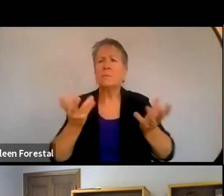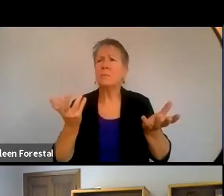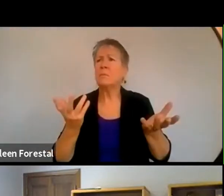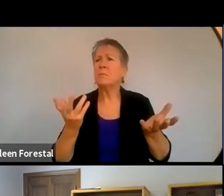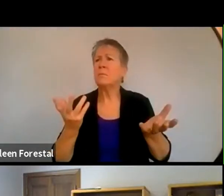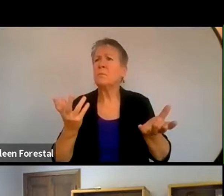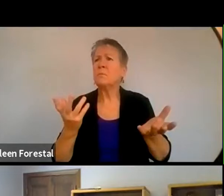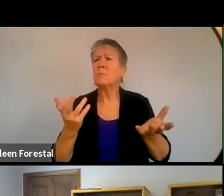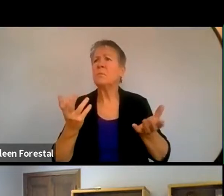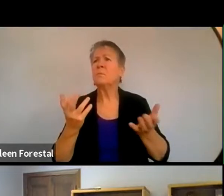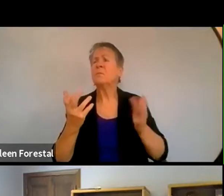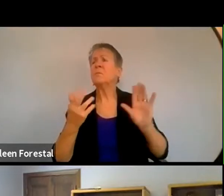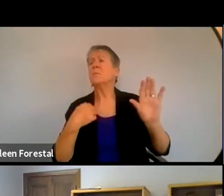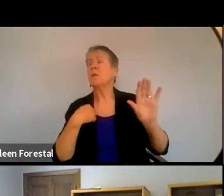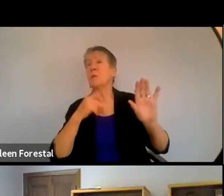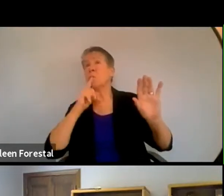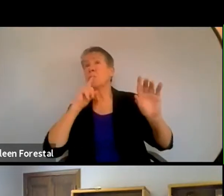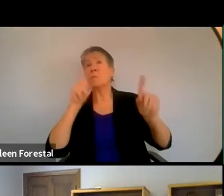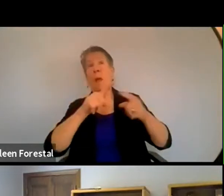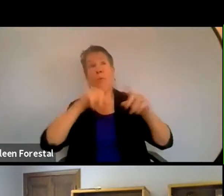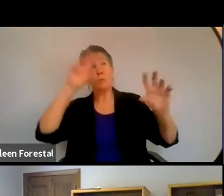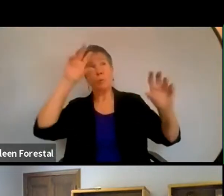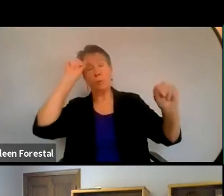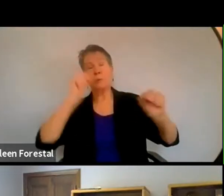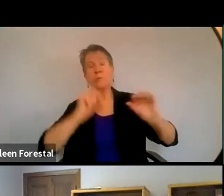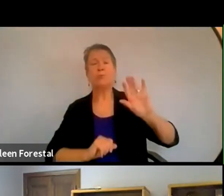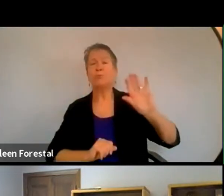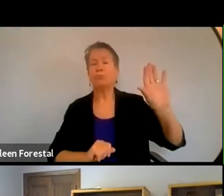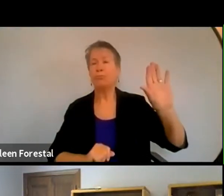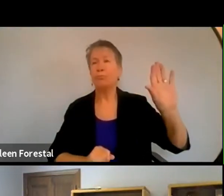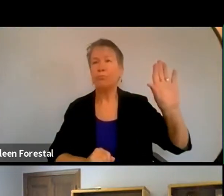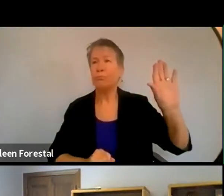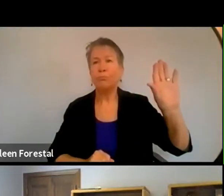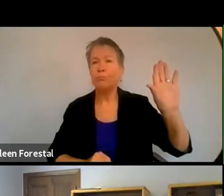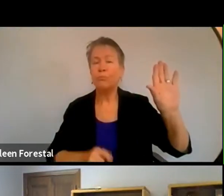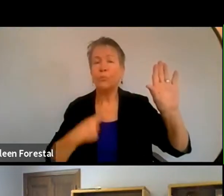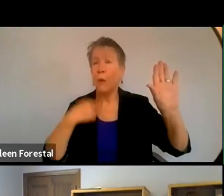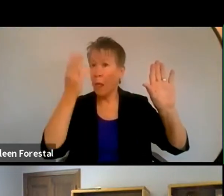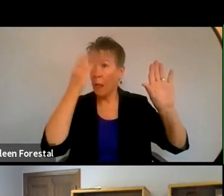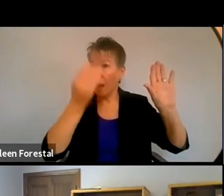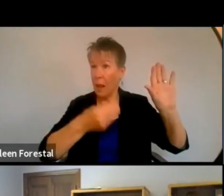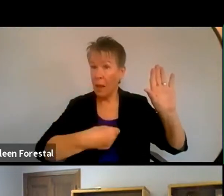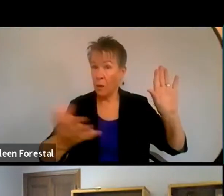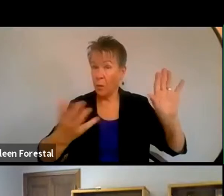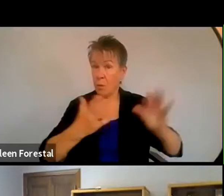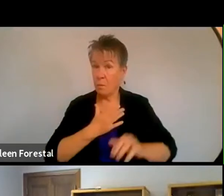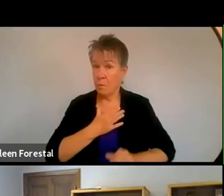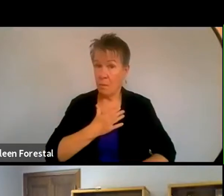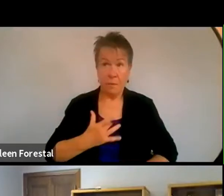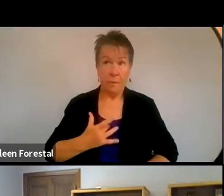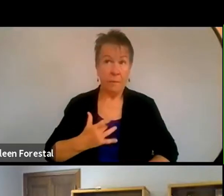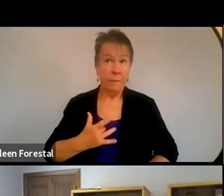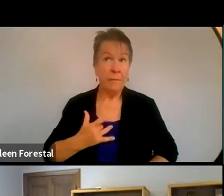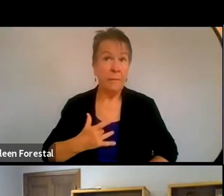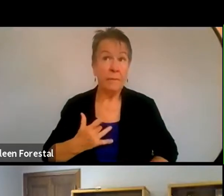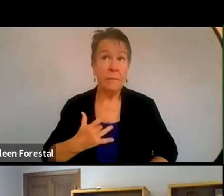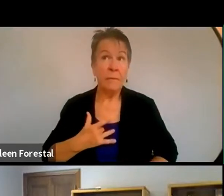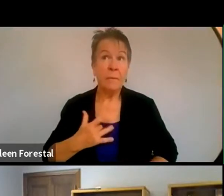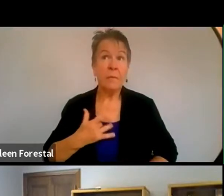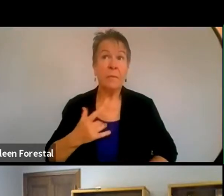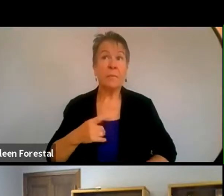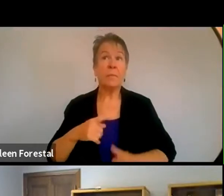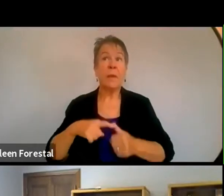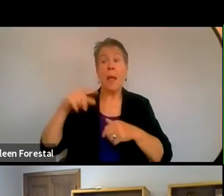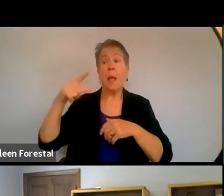give both Speaker Pelosi, who I think continues to do an outstanding job, and Treasury Secretary Steve Mnuchin. I give them